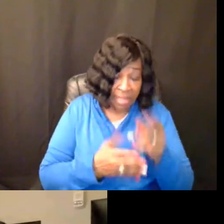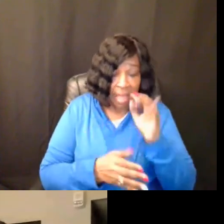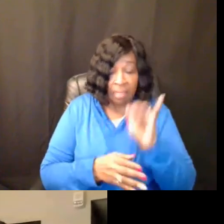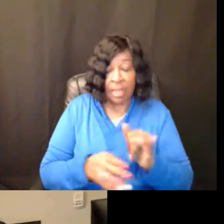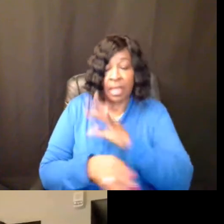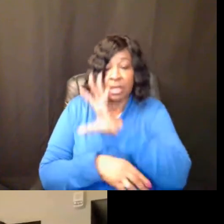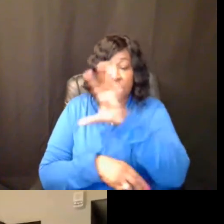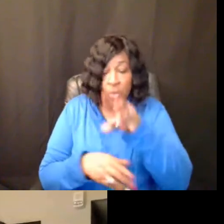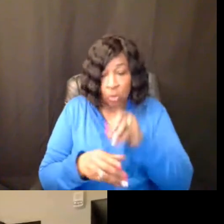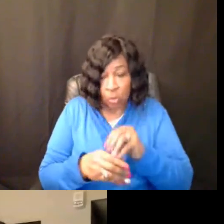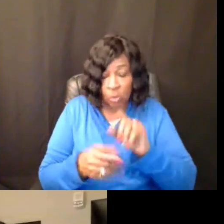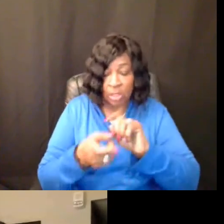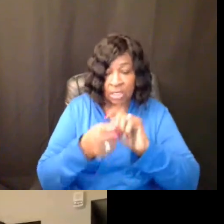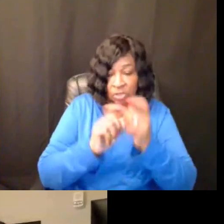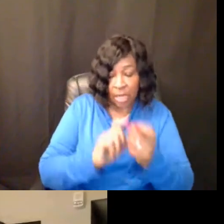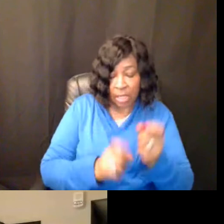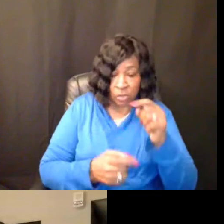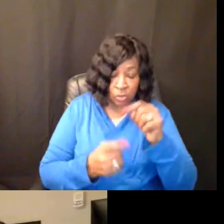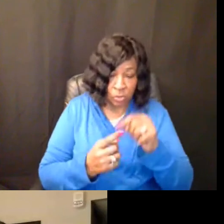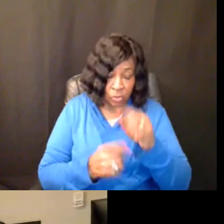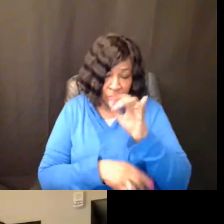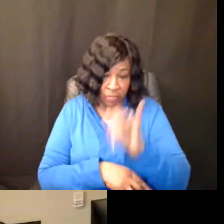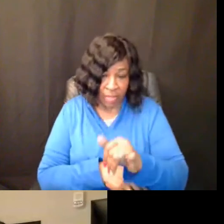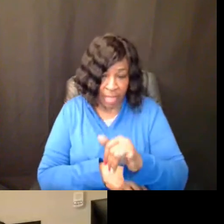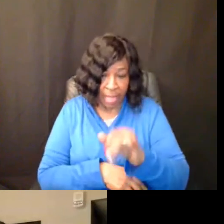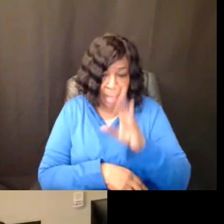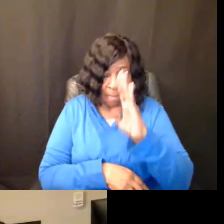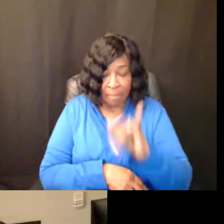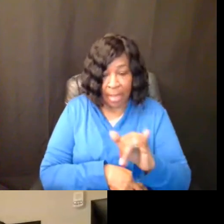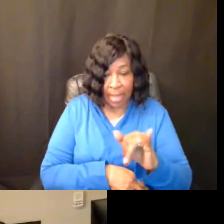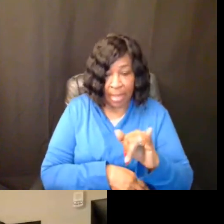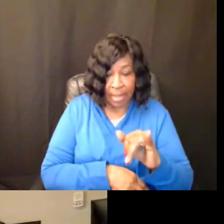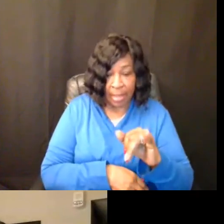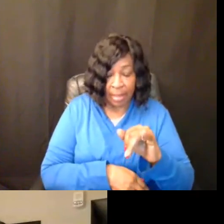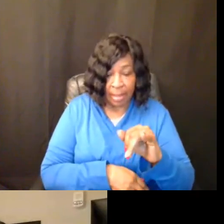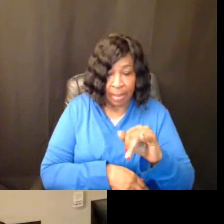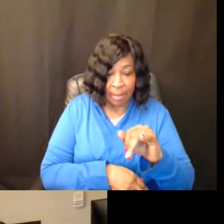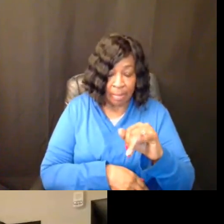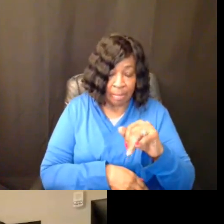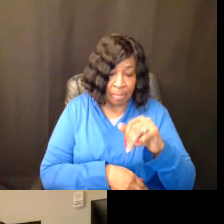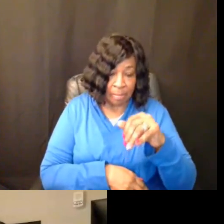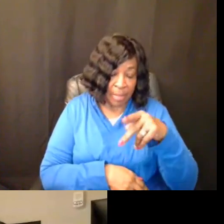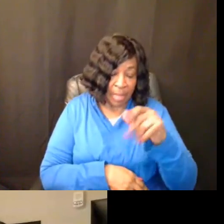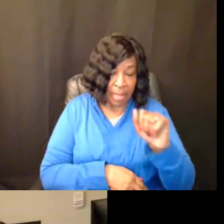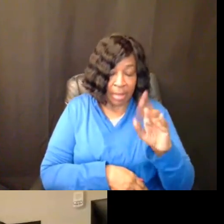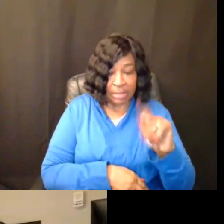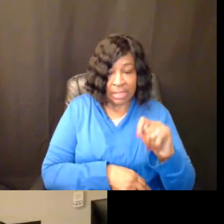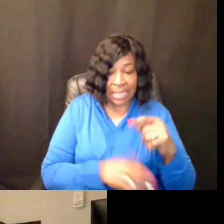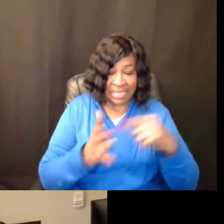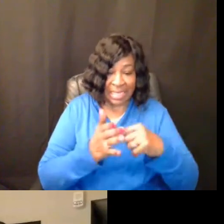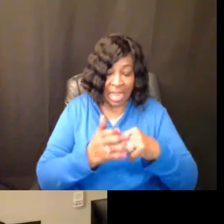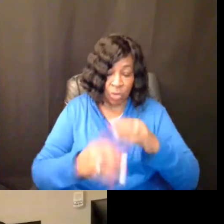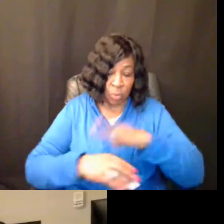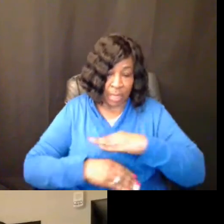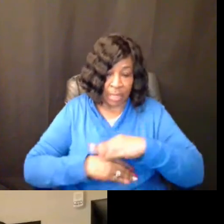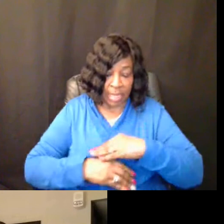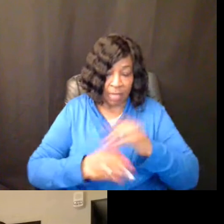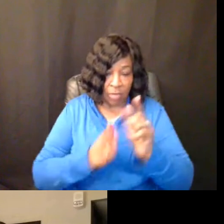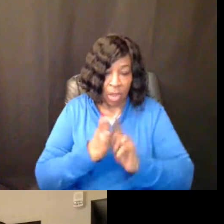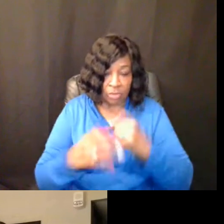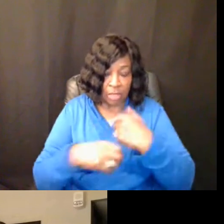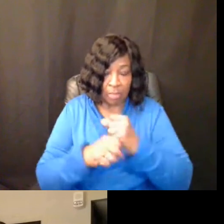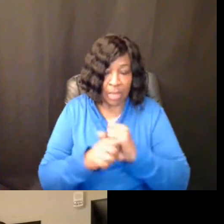included changes to that BIPOC debt relief law to make it more race neutral,